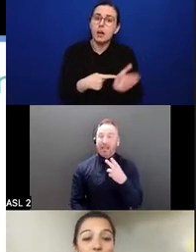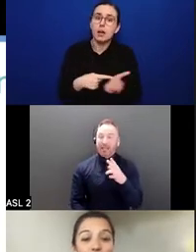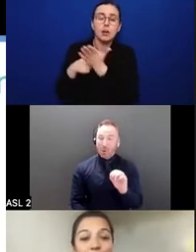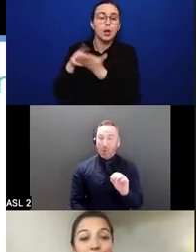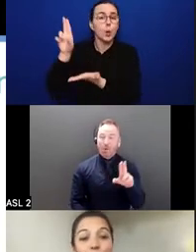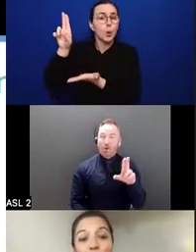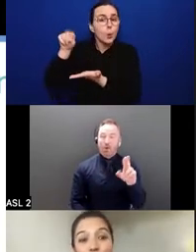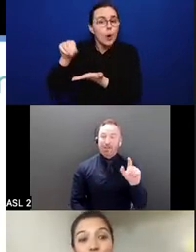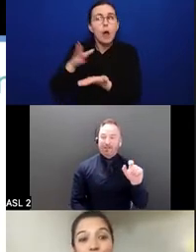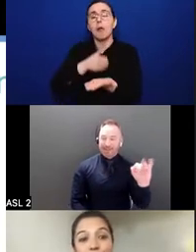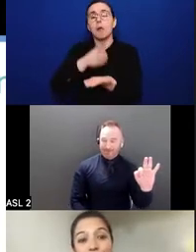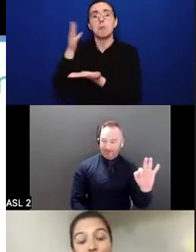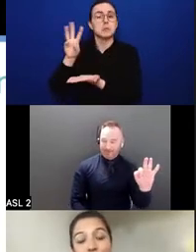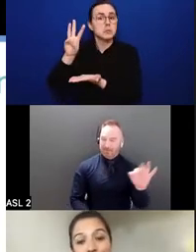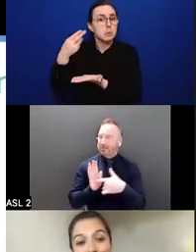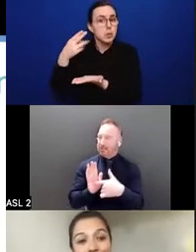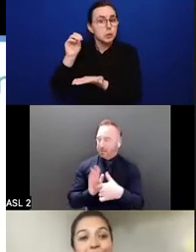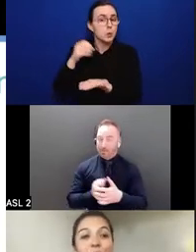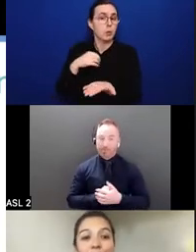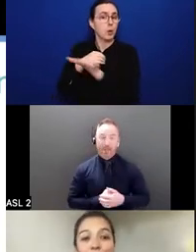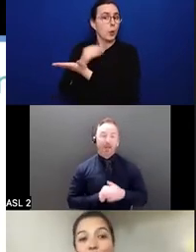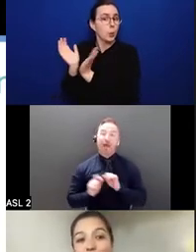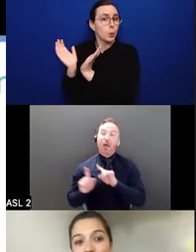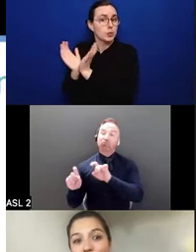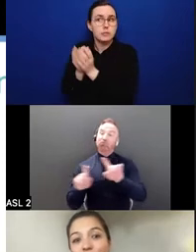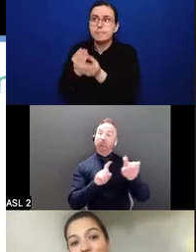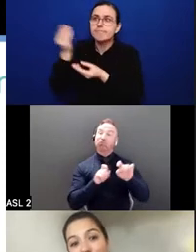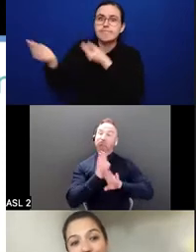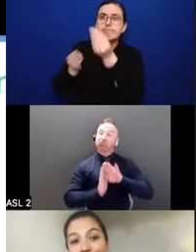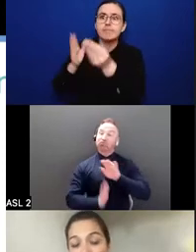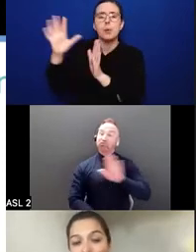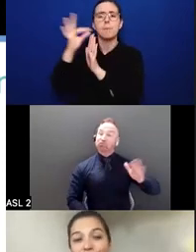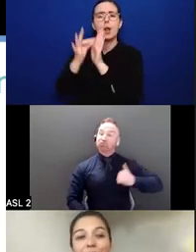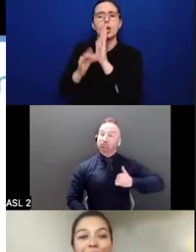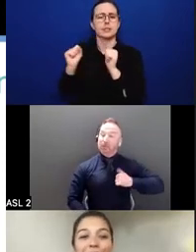the questionnaire that we used and developed here in Canada was adapted and used also